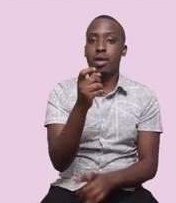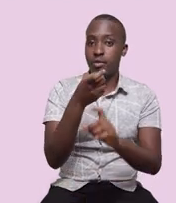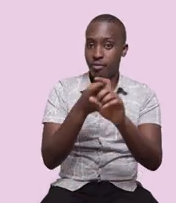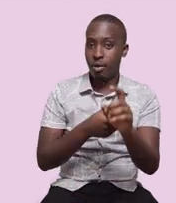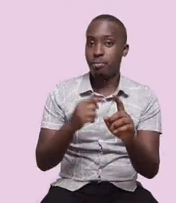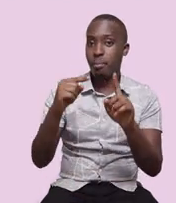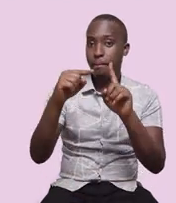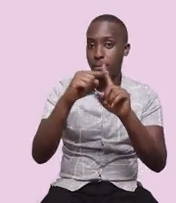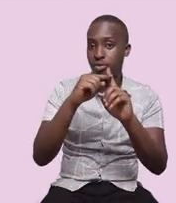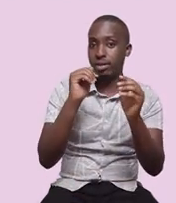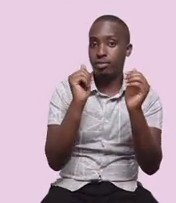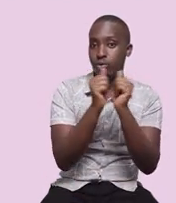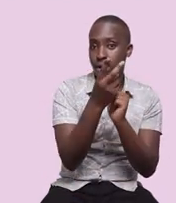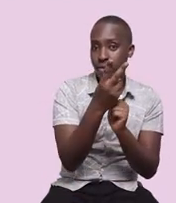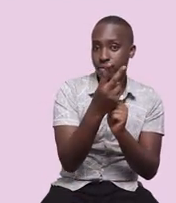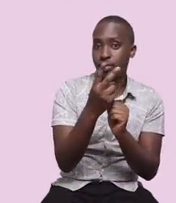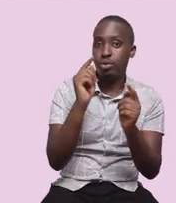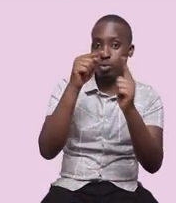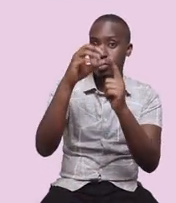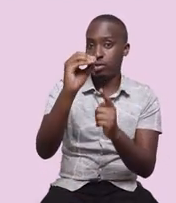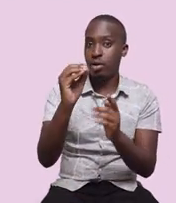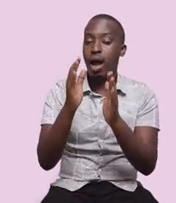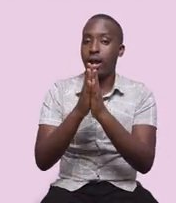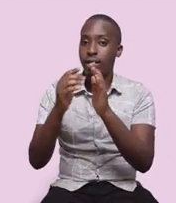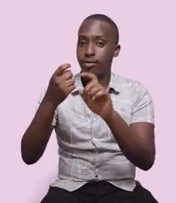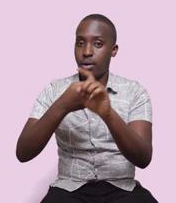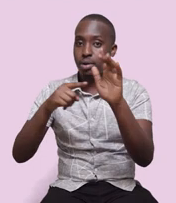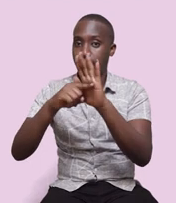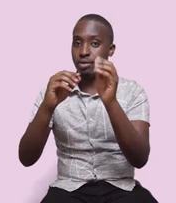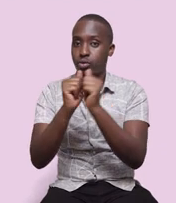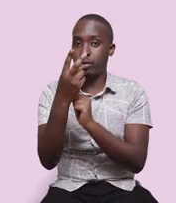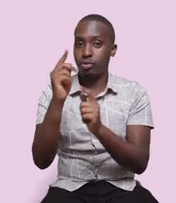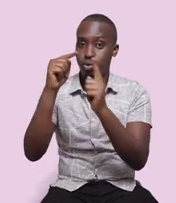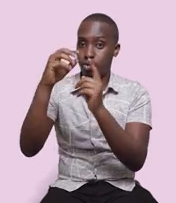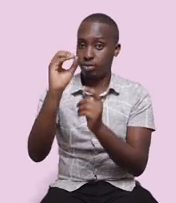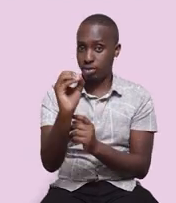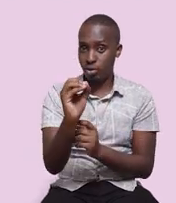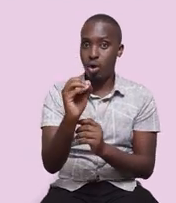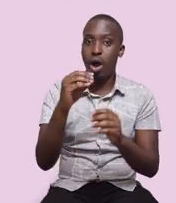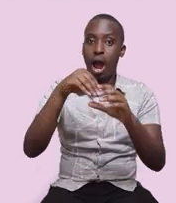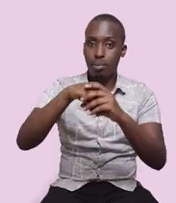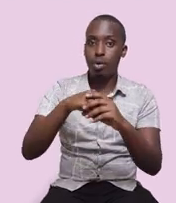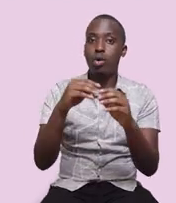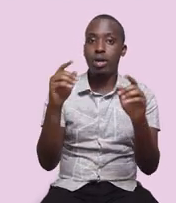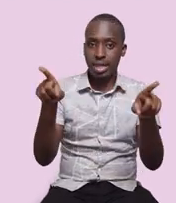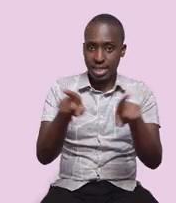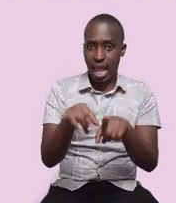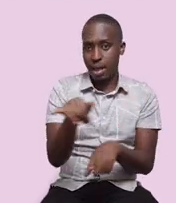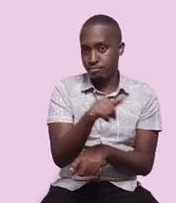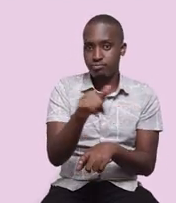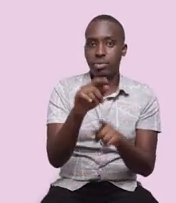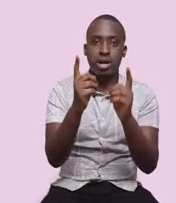From positive 12 to zero and from negative 12 to zero. There is the same